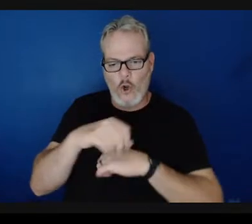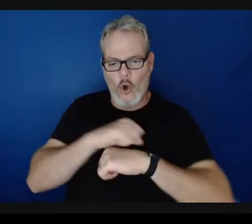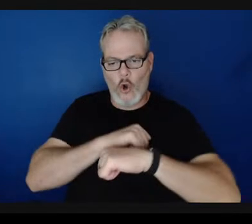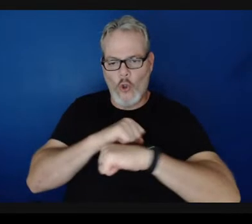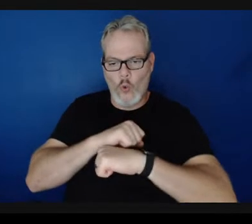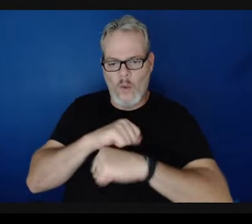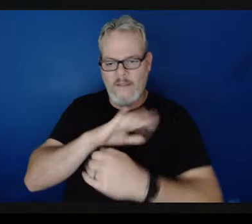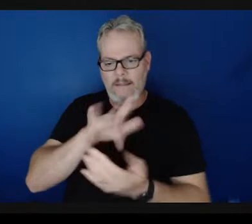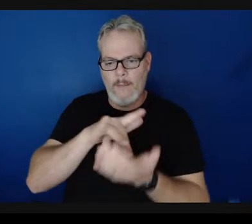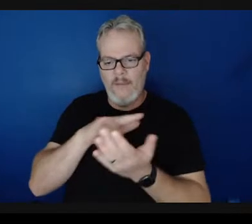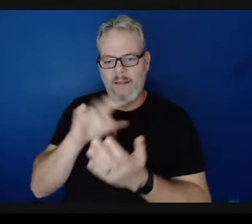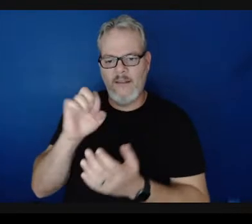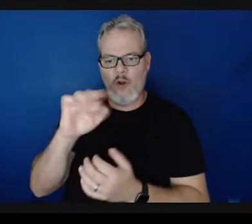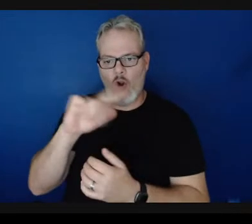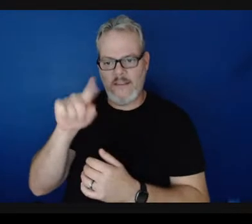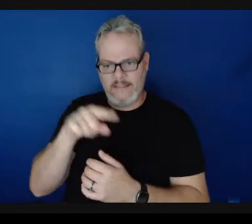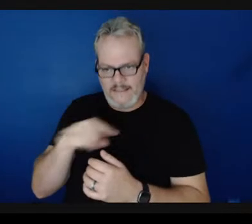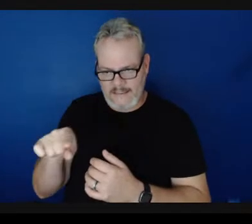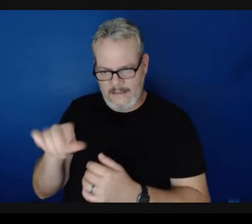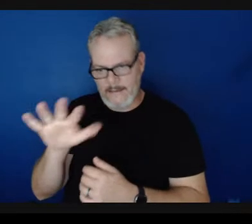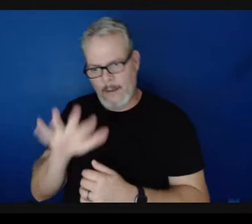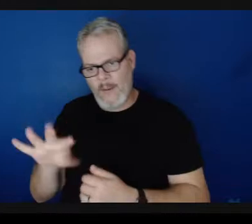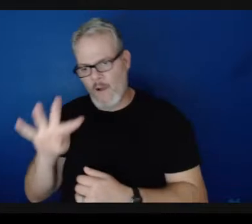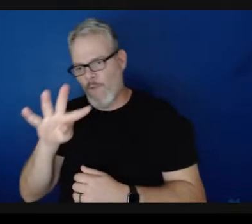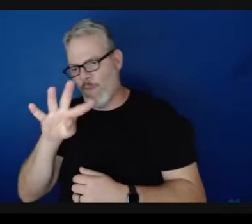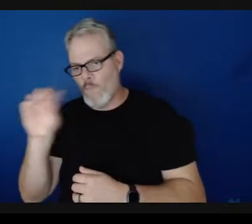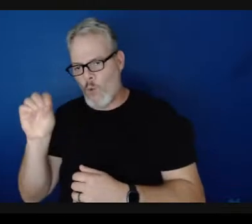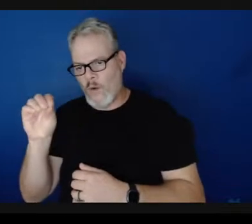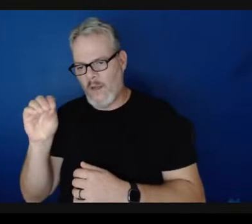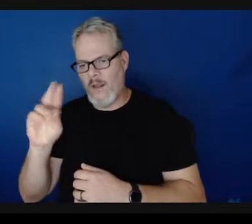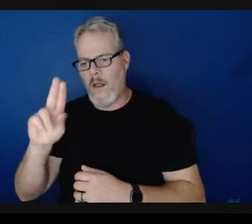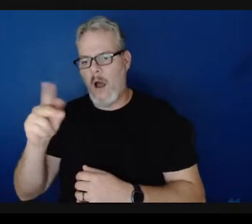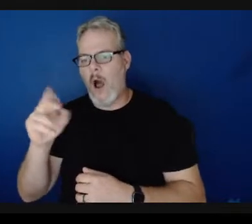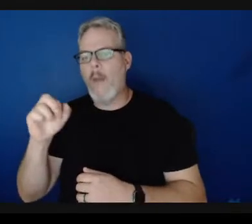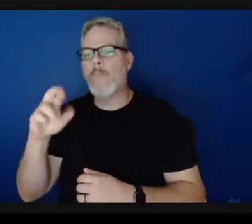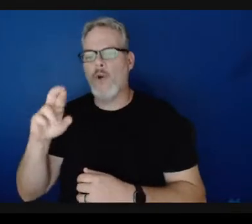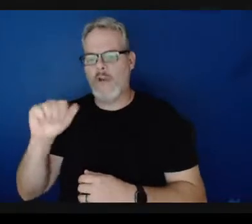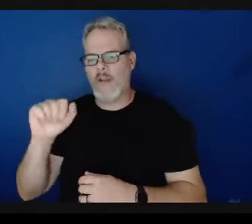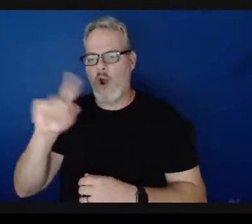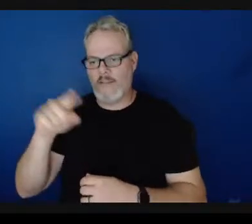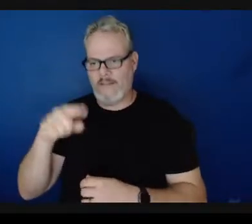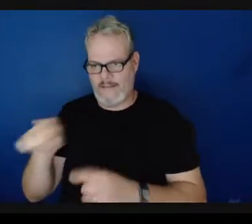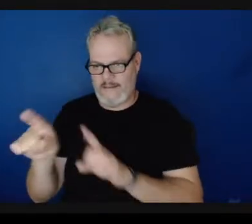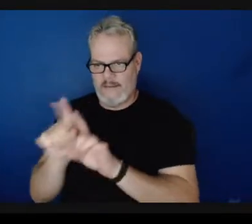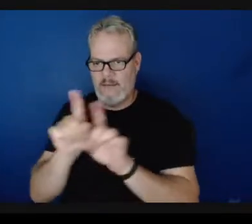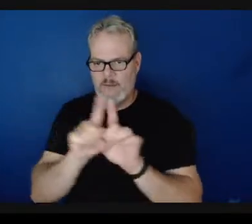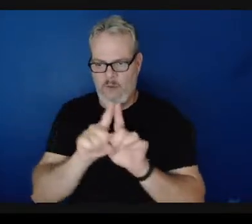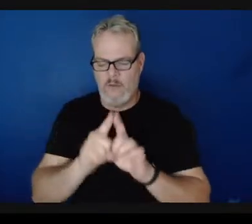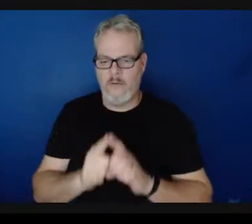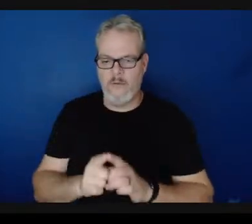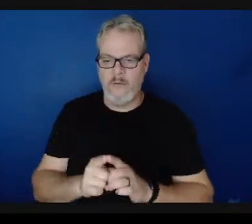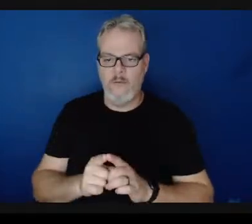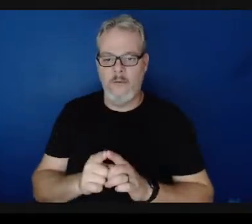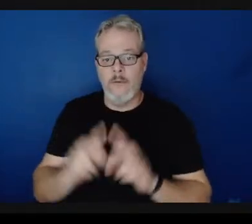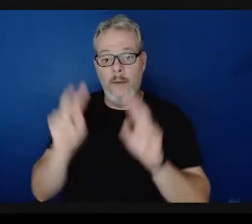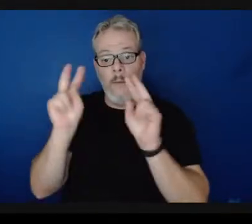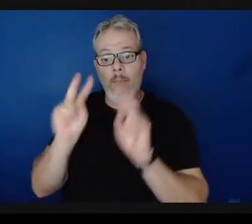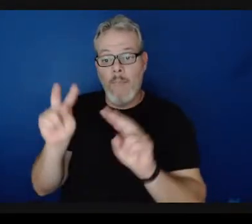with steady deformation on GPS and tilt meters. No changes downrift there. The prognosis still being